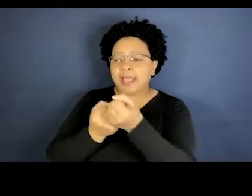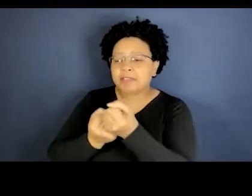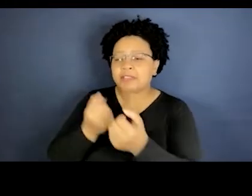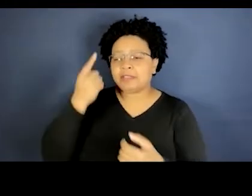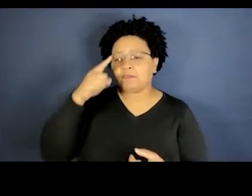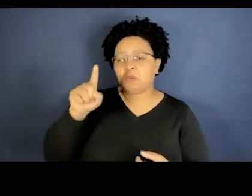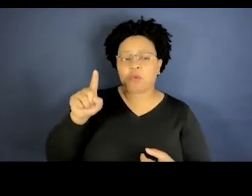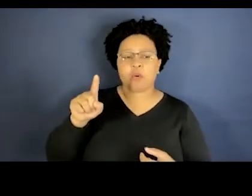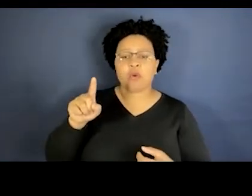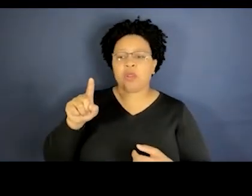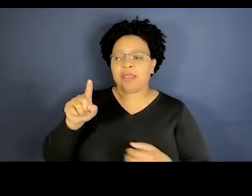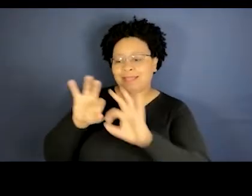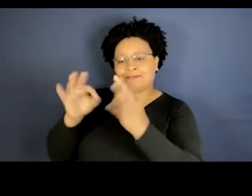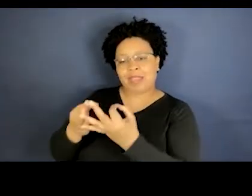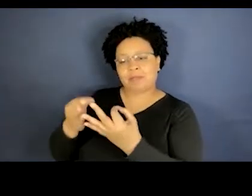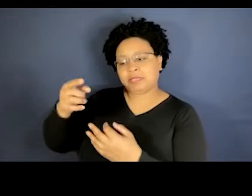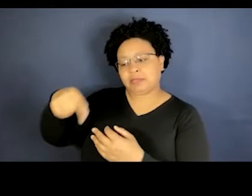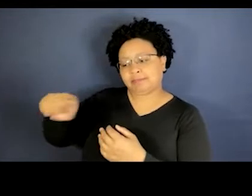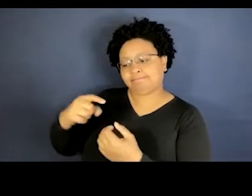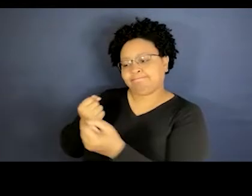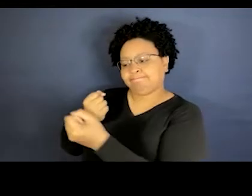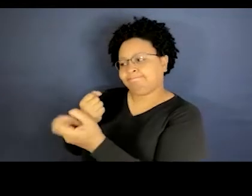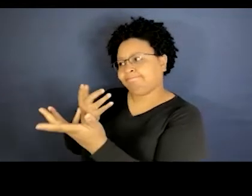that they coached and supported.